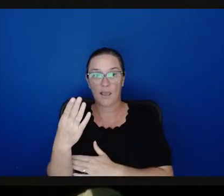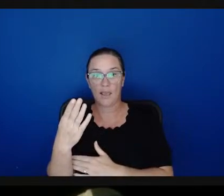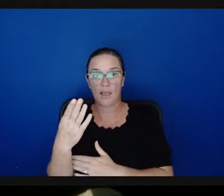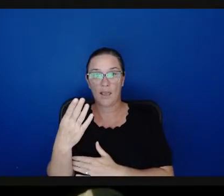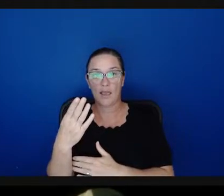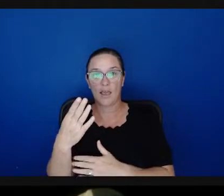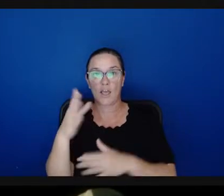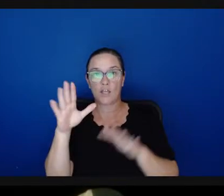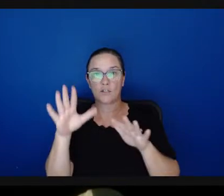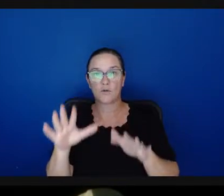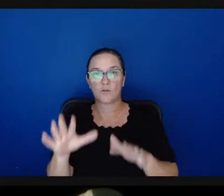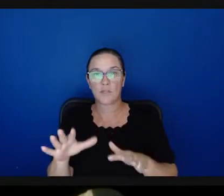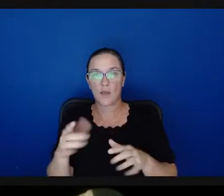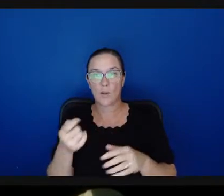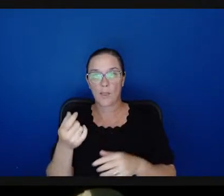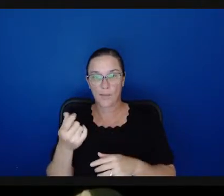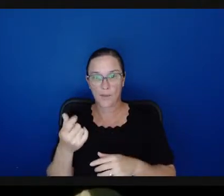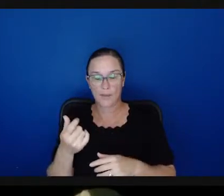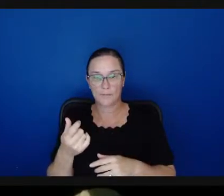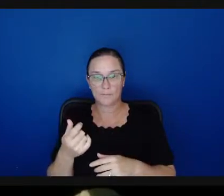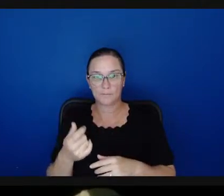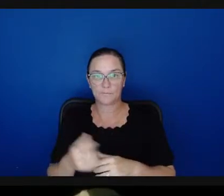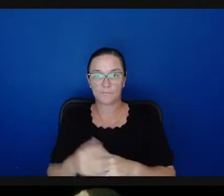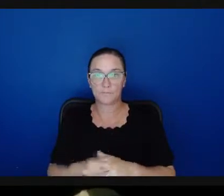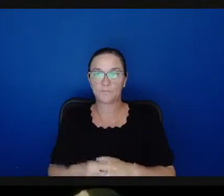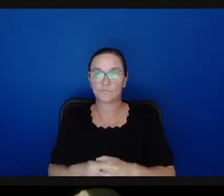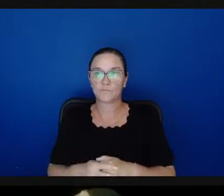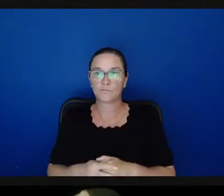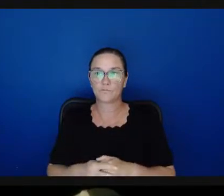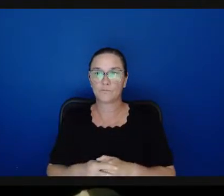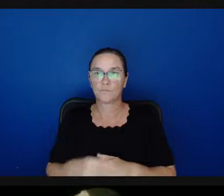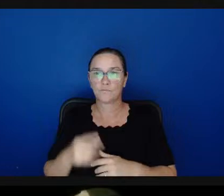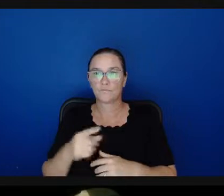bit. So let's make sure this is Wednesday. Yeah, here's Wednesday.